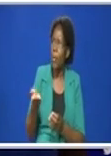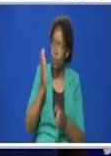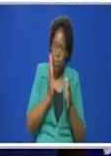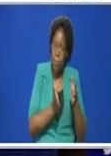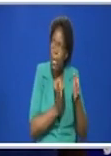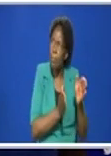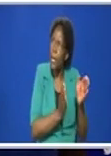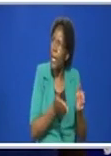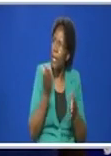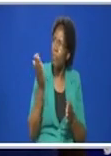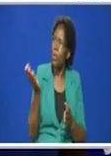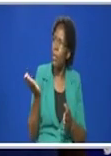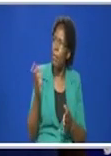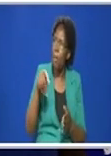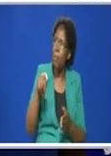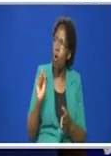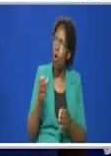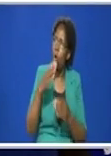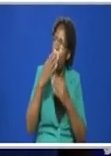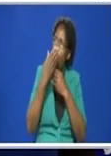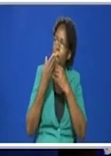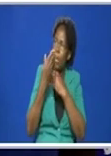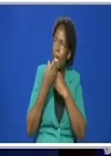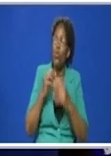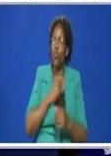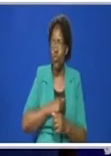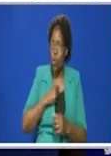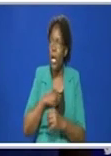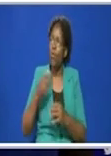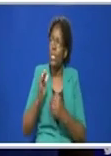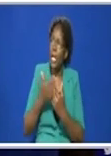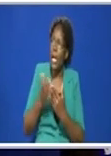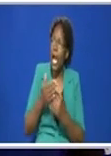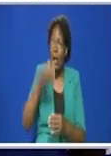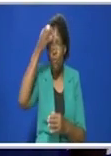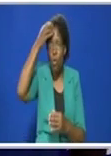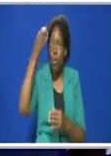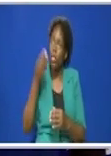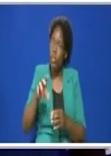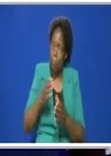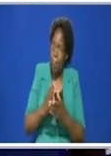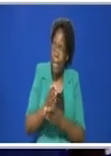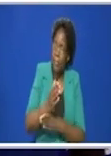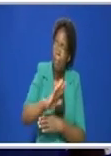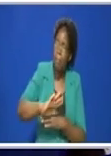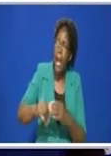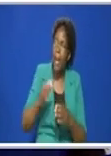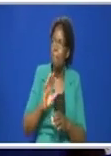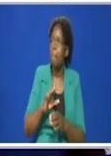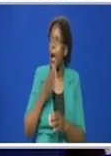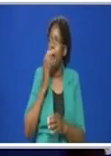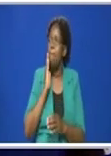pork. Sorry, I was in a hurry. I forgot to pass by Mama Boga's place. So now what do